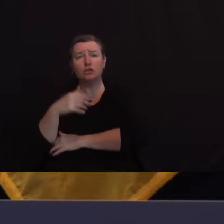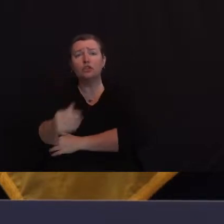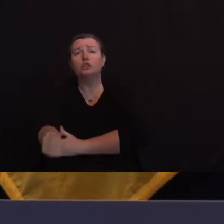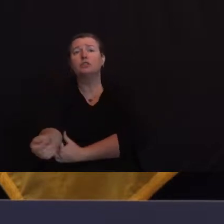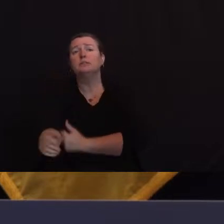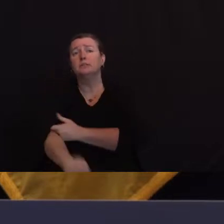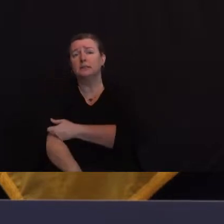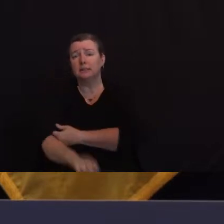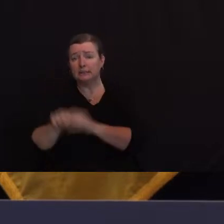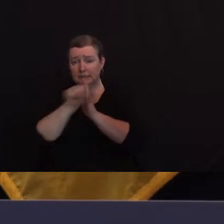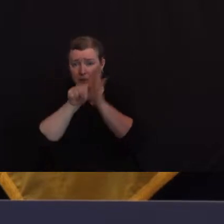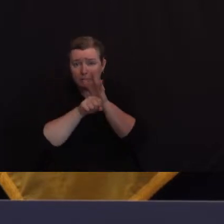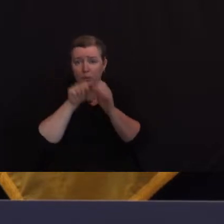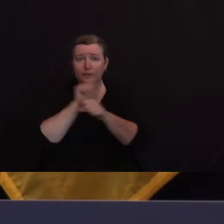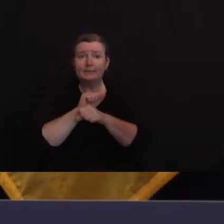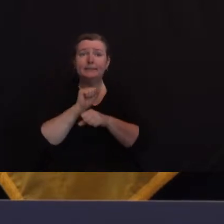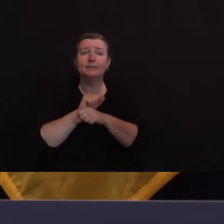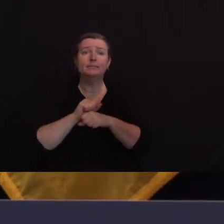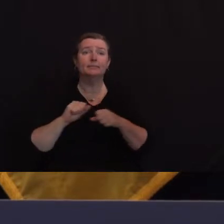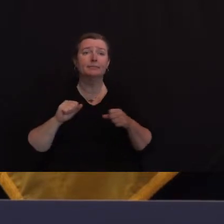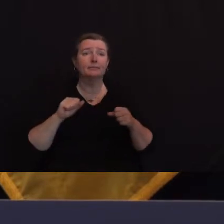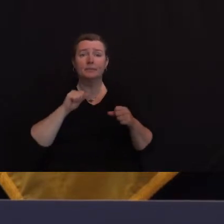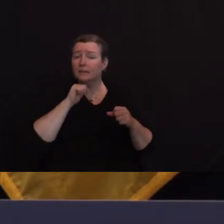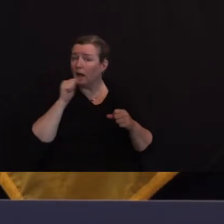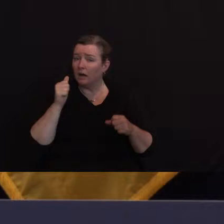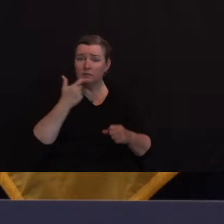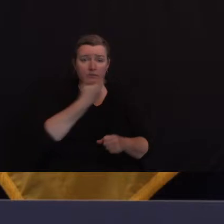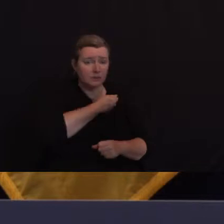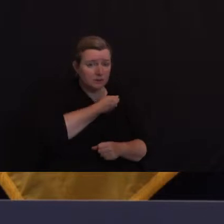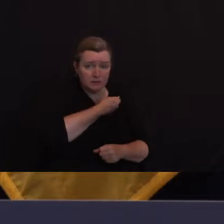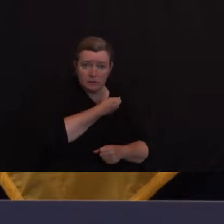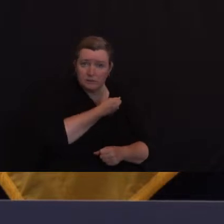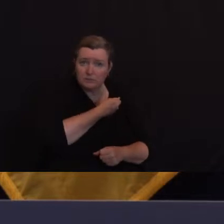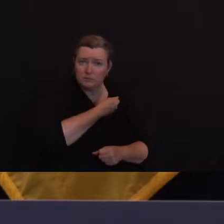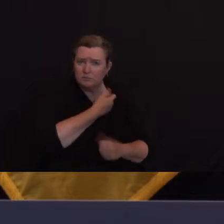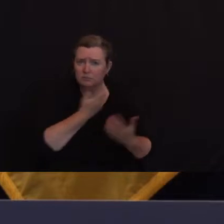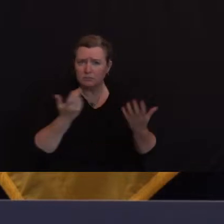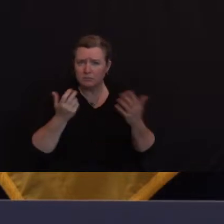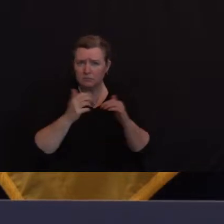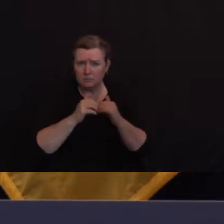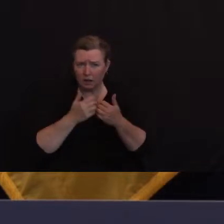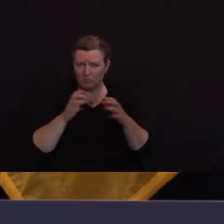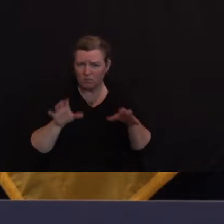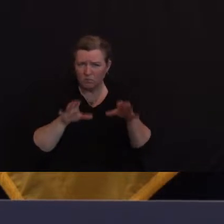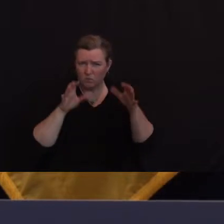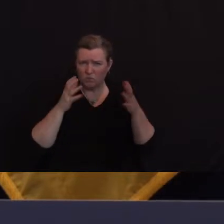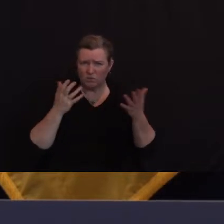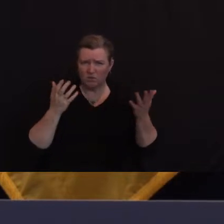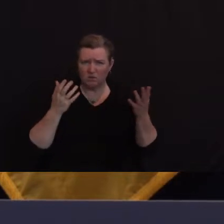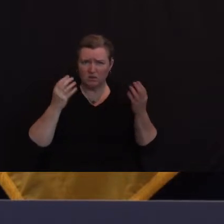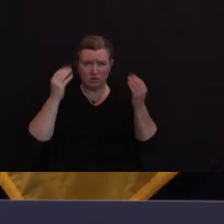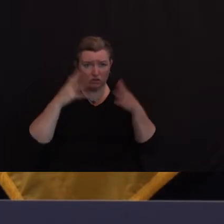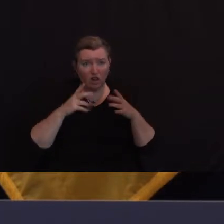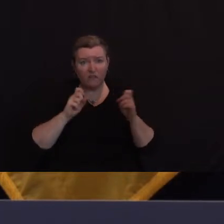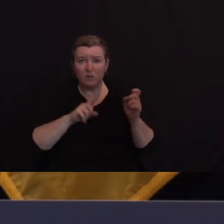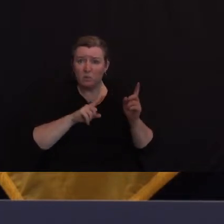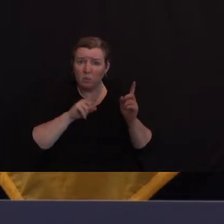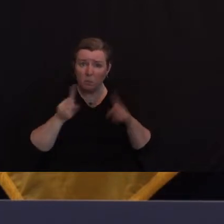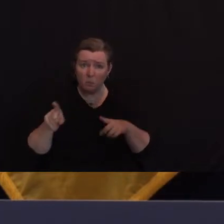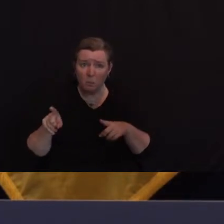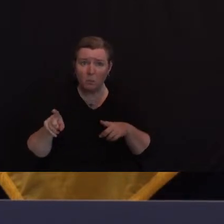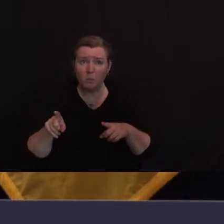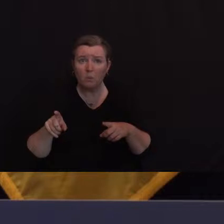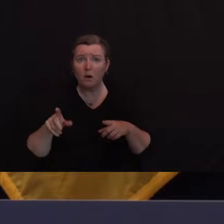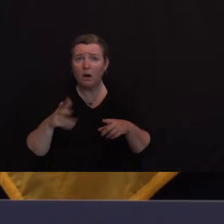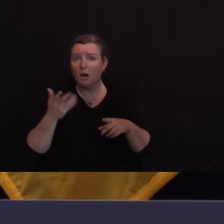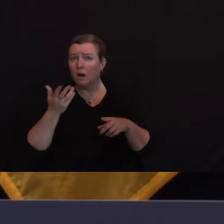give me an update on that? How will that be handled? Will these teachers have to go to a third party and get proof of vaccination?